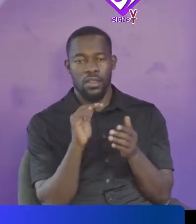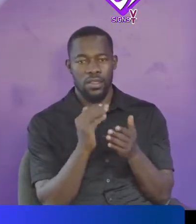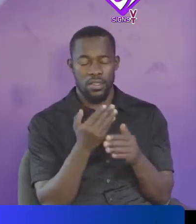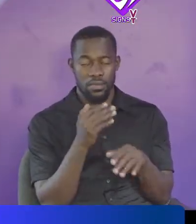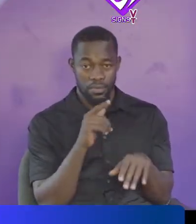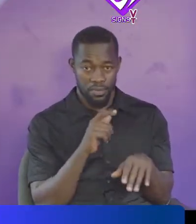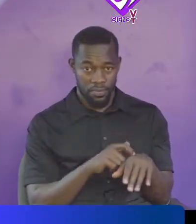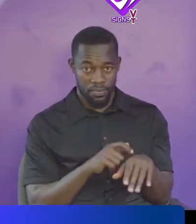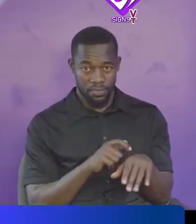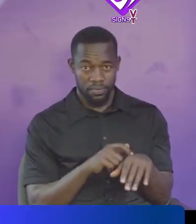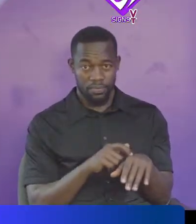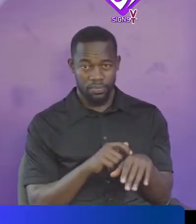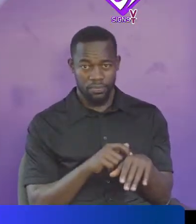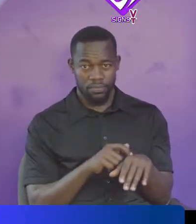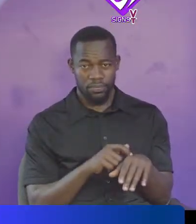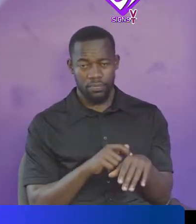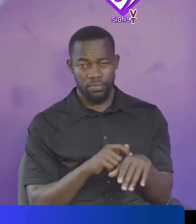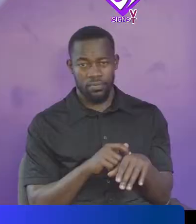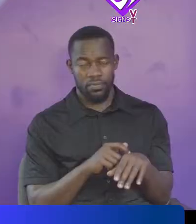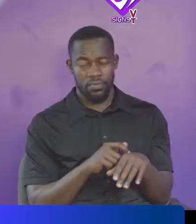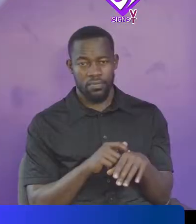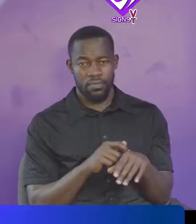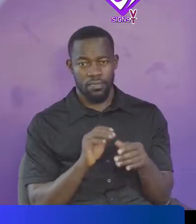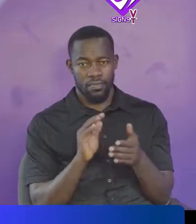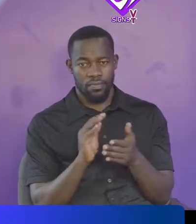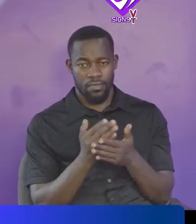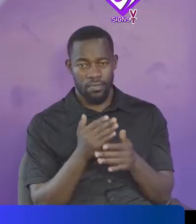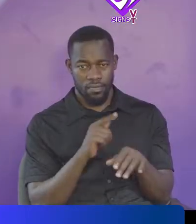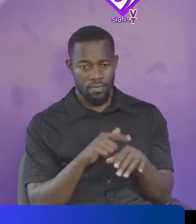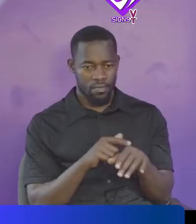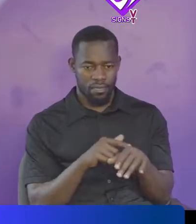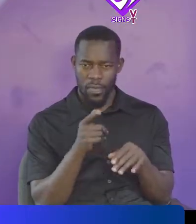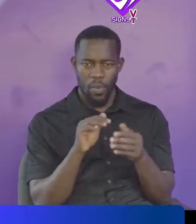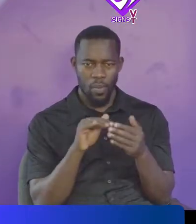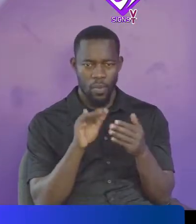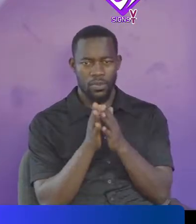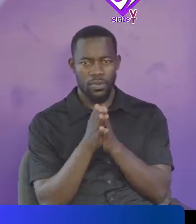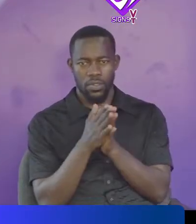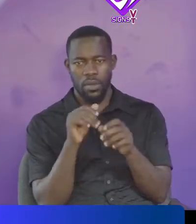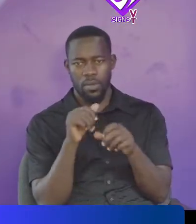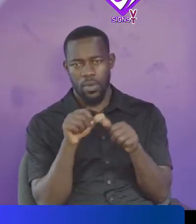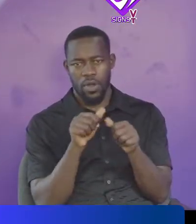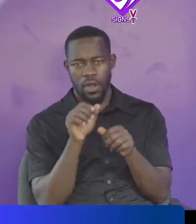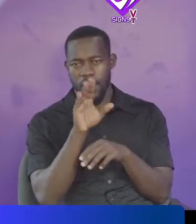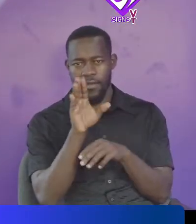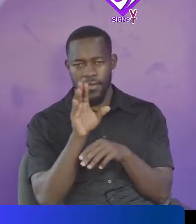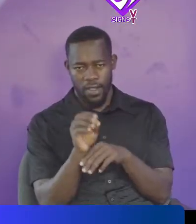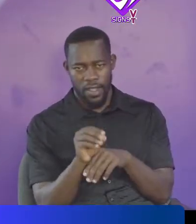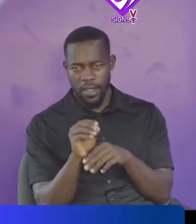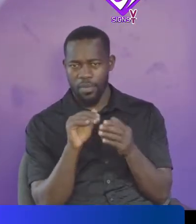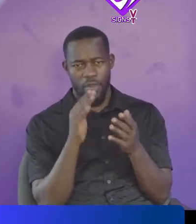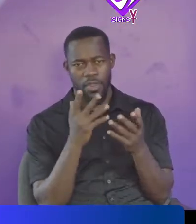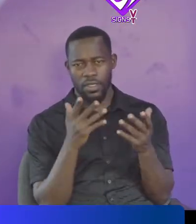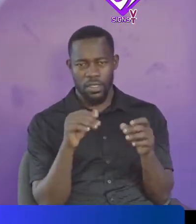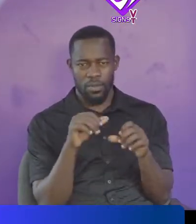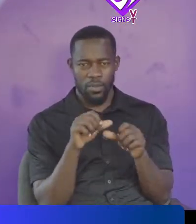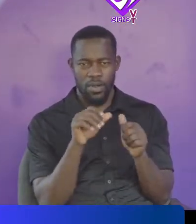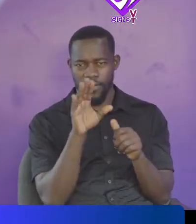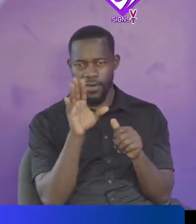just, it was a matter like publications of Africa and heritage, some things to do with Africa, not specifically